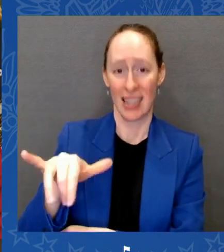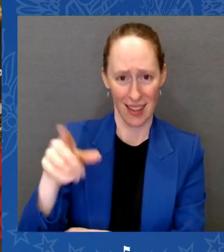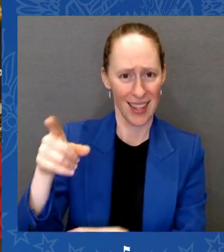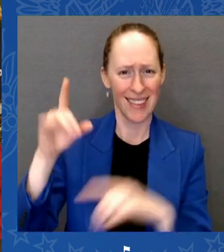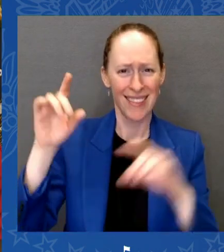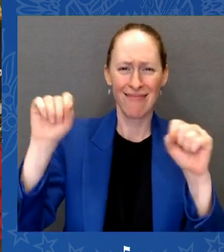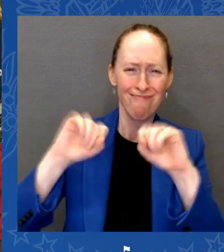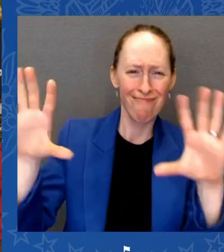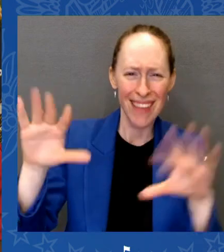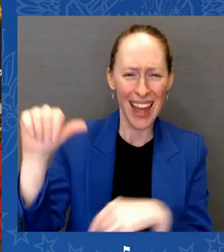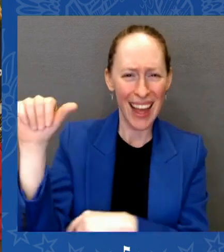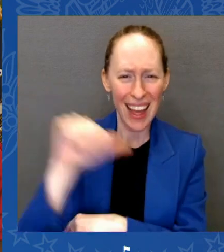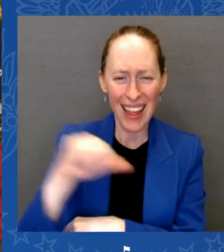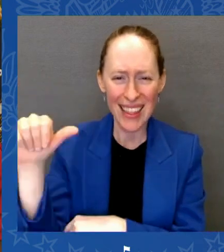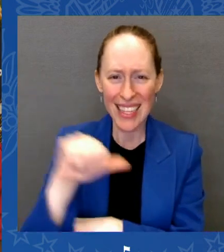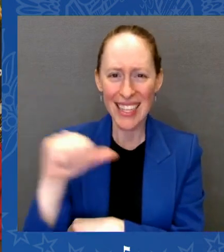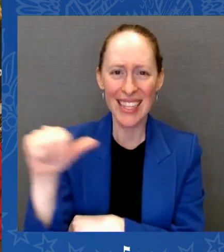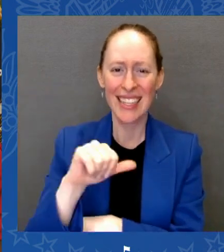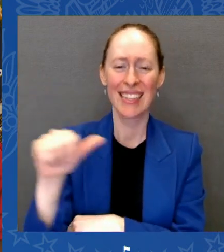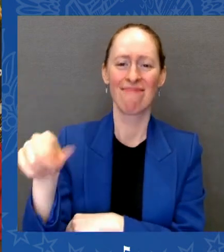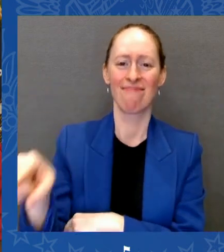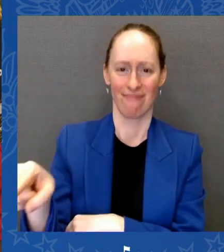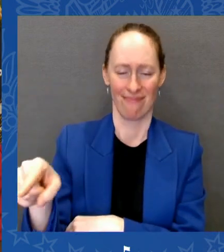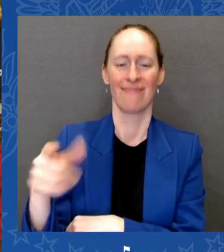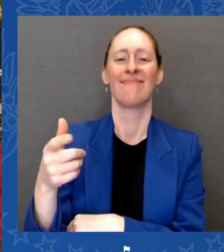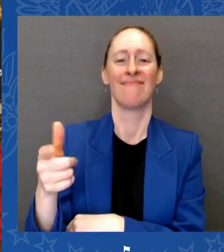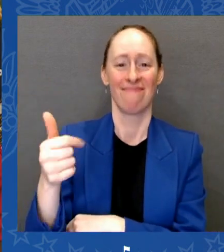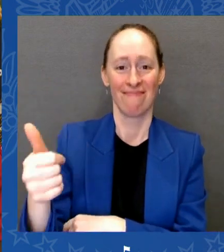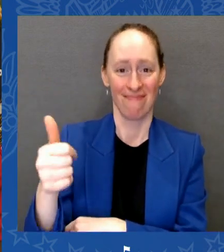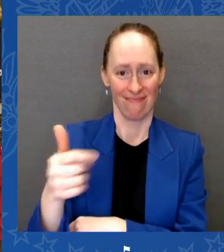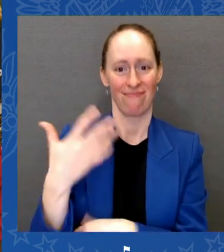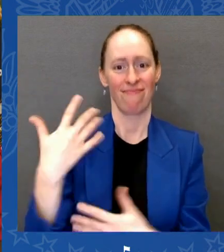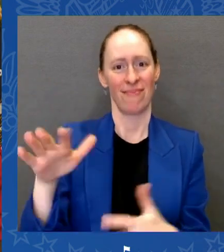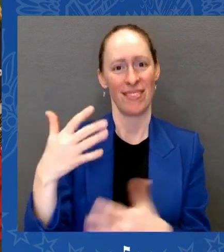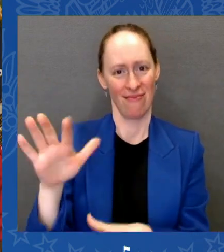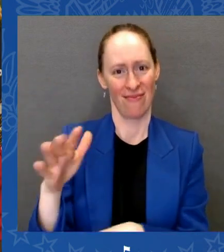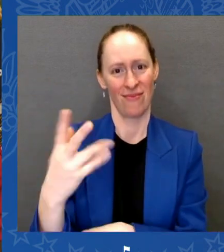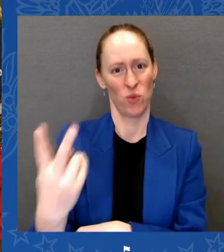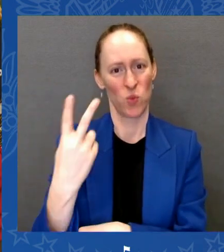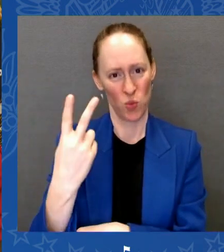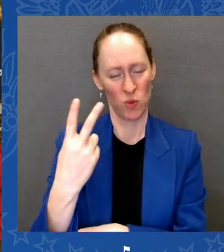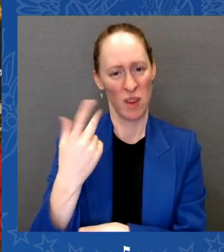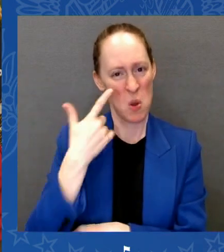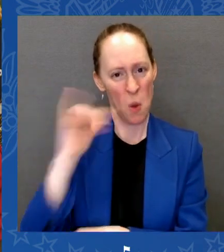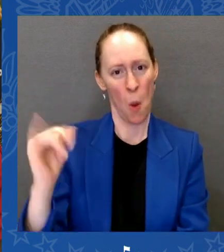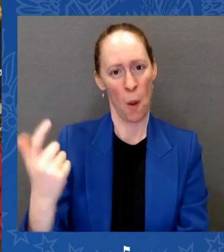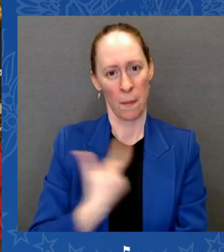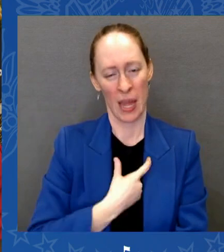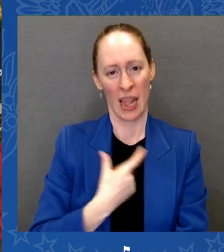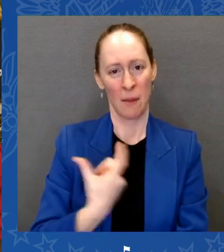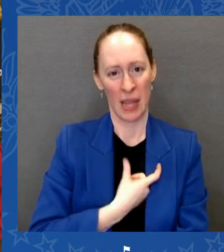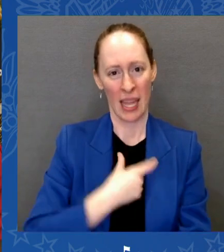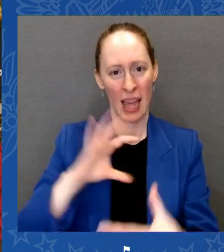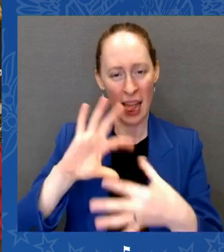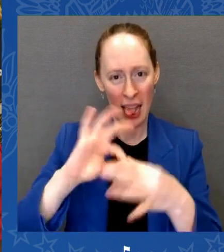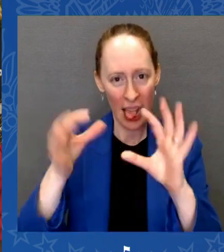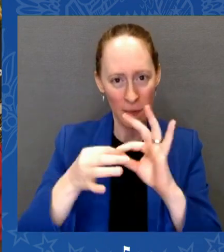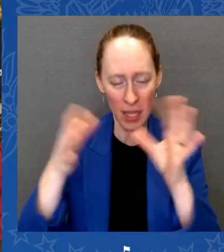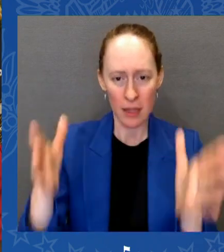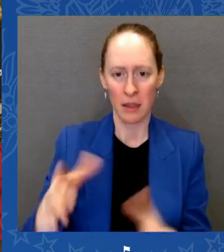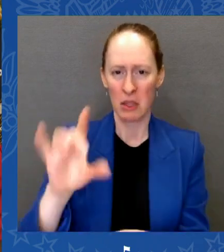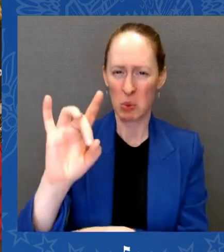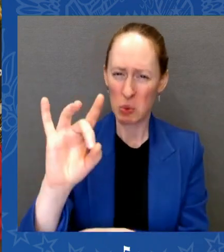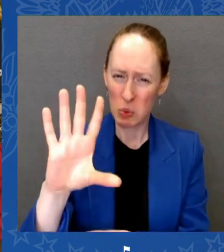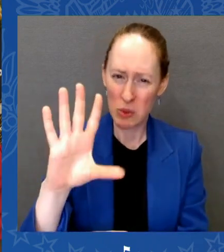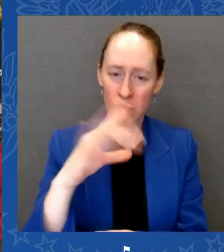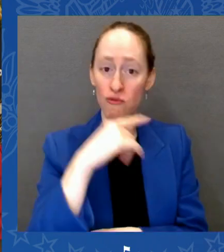and a show trial in Russia with characteristic grit and incredible dignity. She represents the